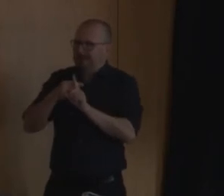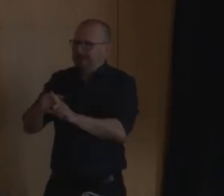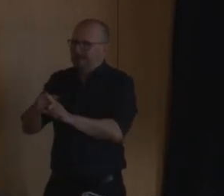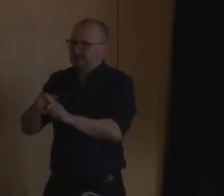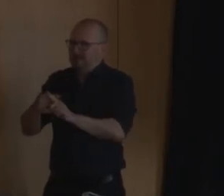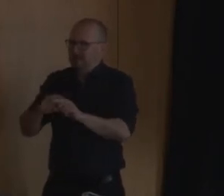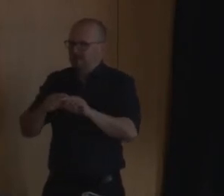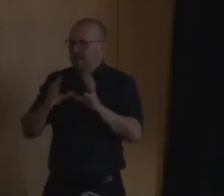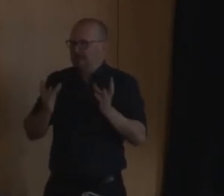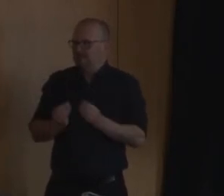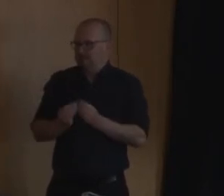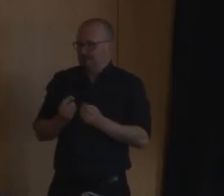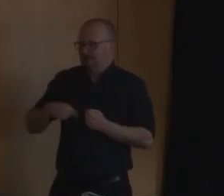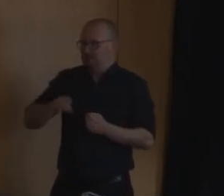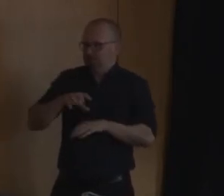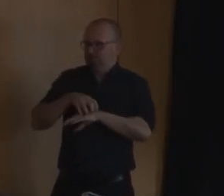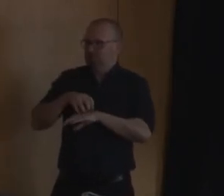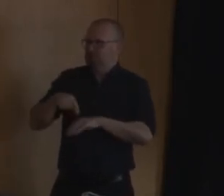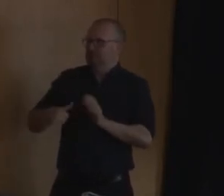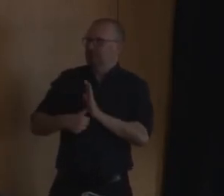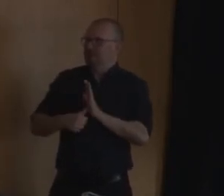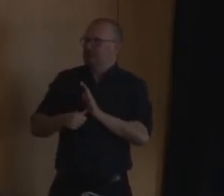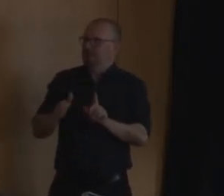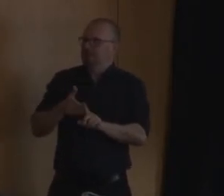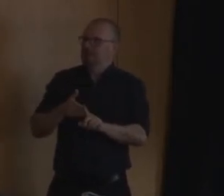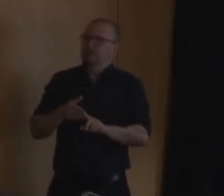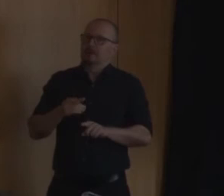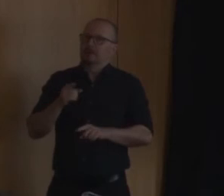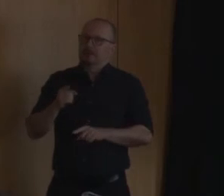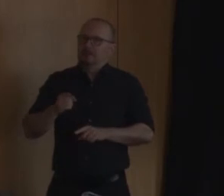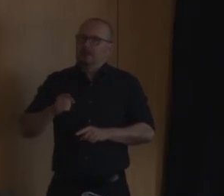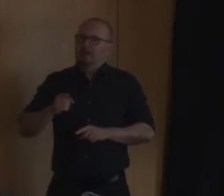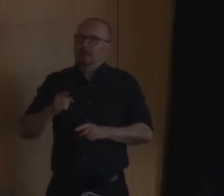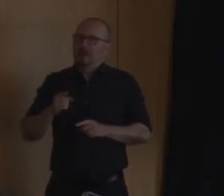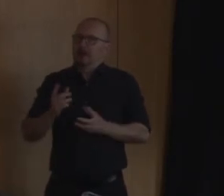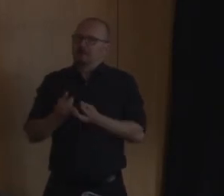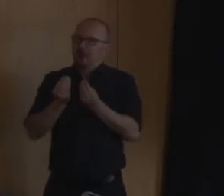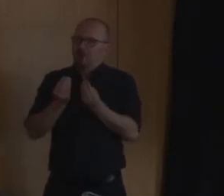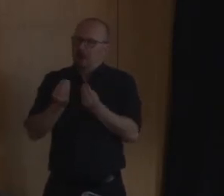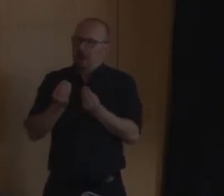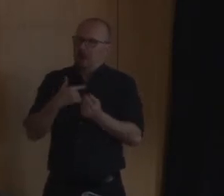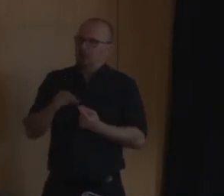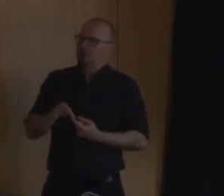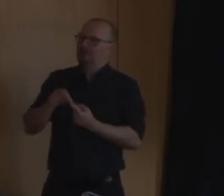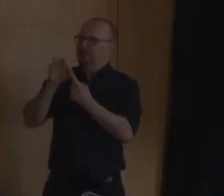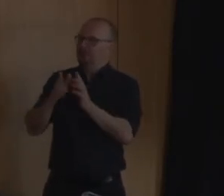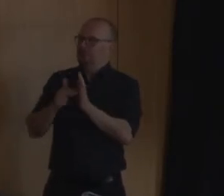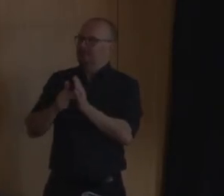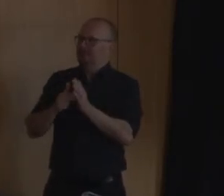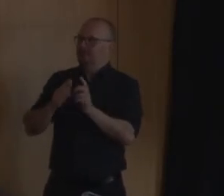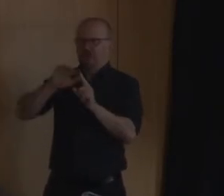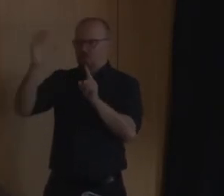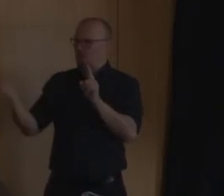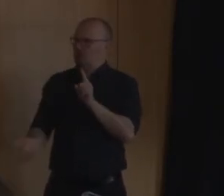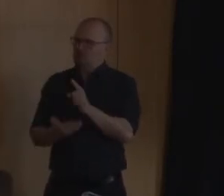to. Taonga are the very specific characteristics that make our natural world unique from anywhere else in the